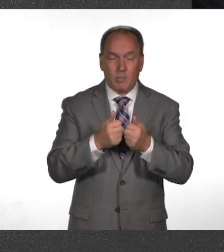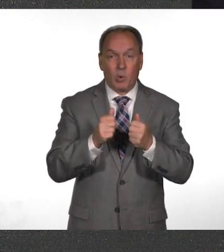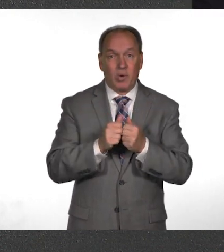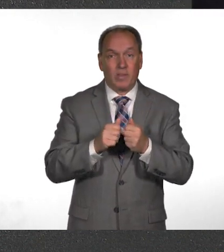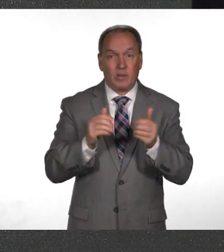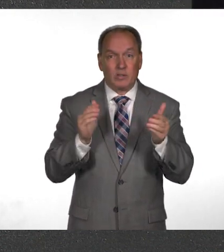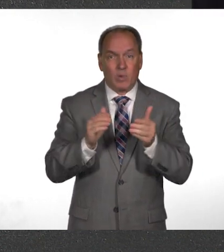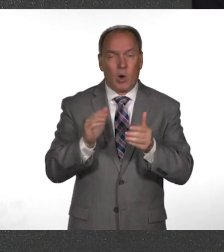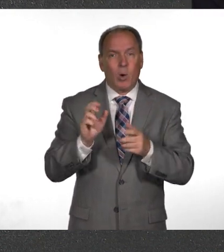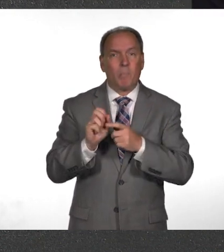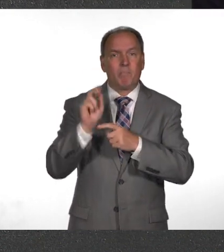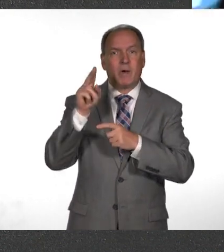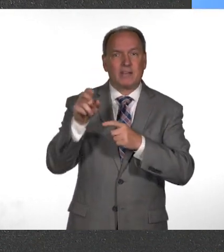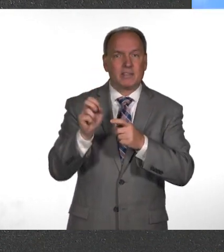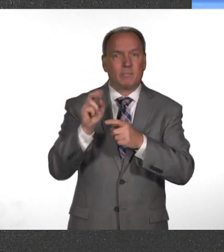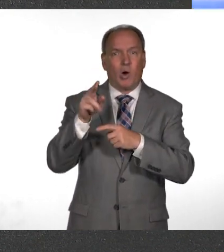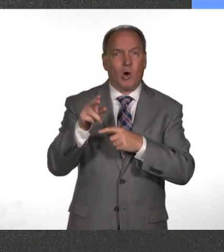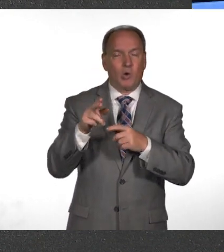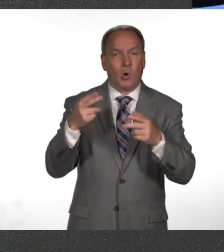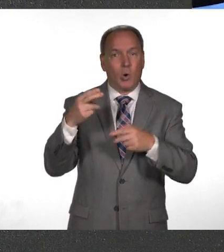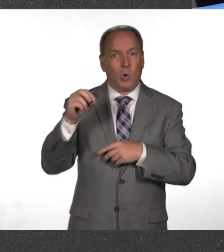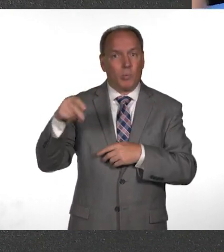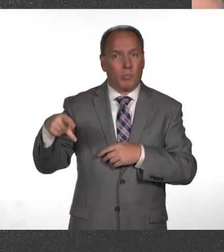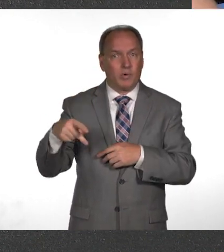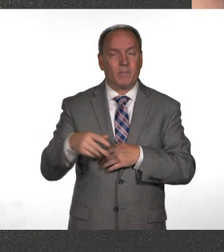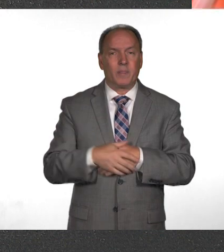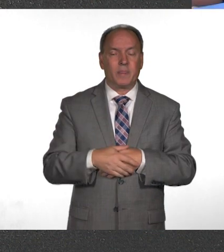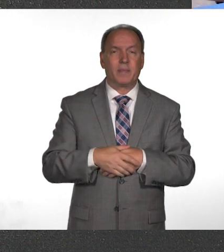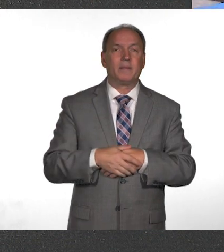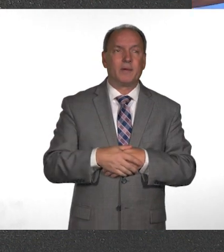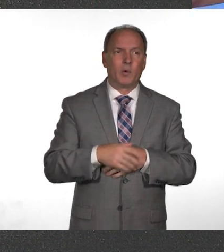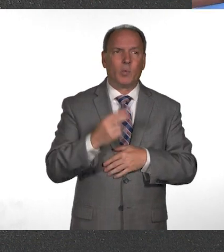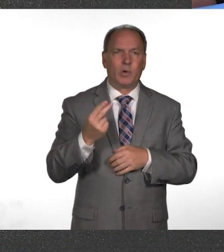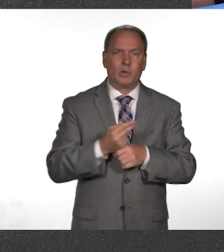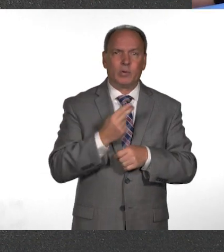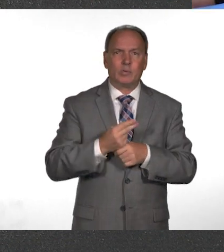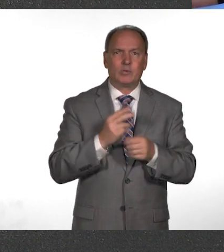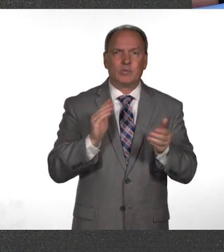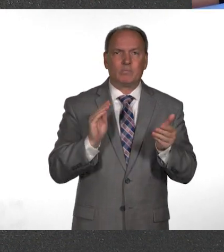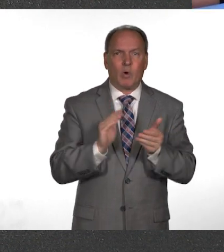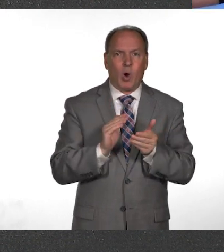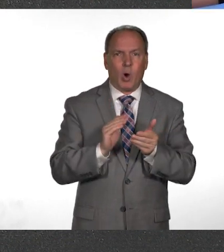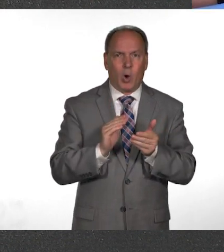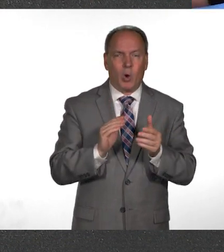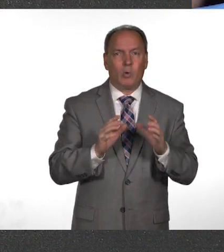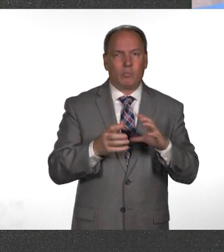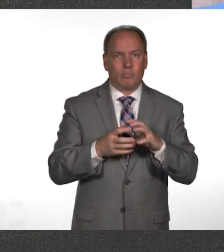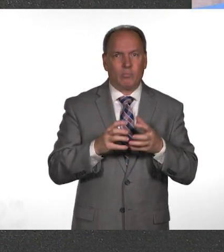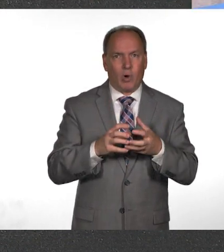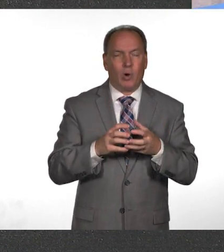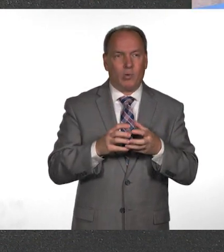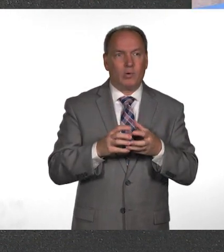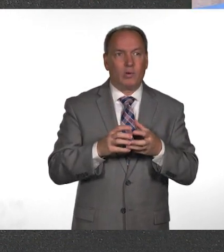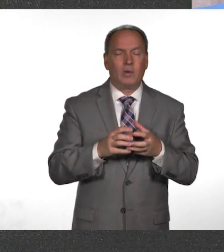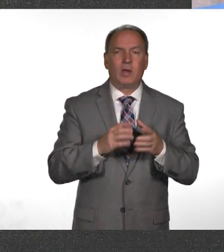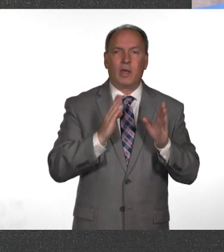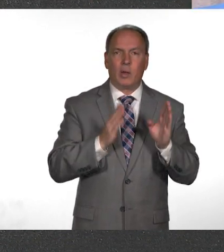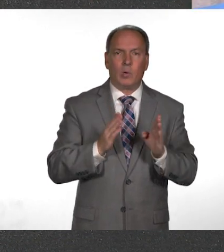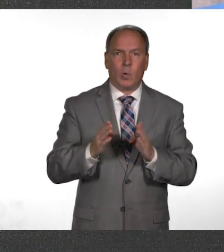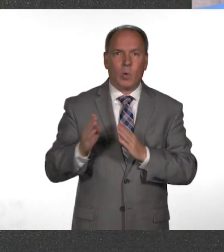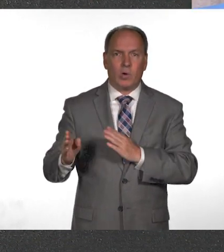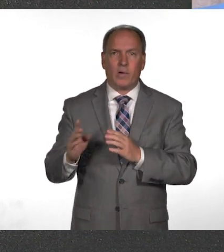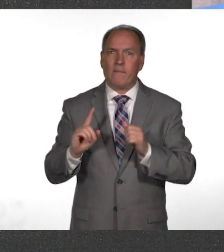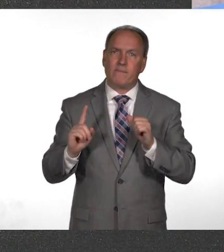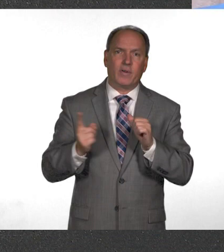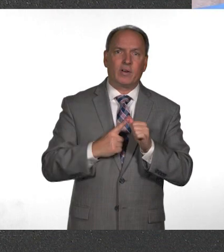hoop. It's not big enough to hold the big basketball, so we're going to put some of these numbers in there. But we have to put them in order first. Do you know what